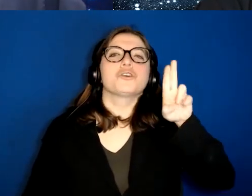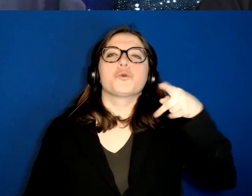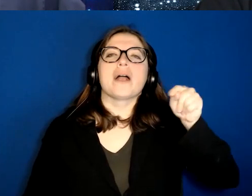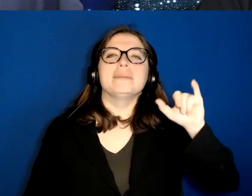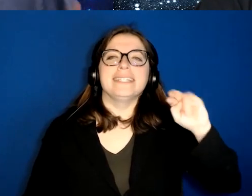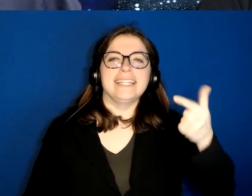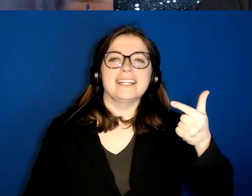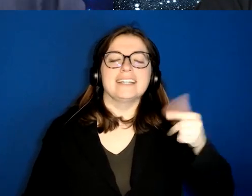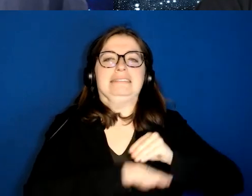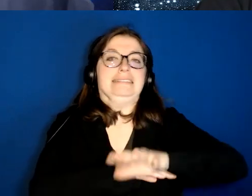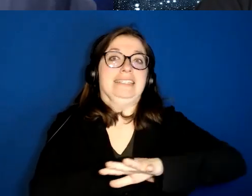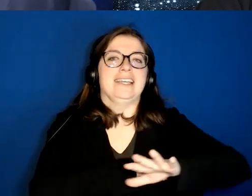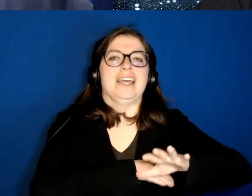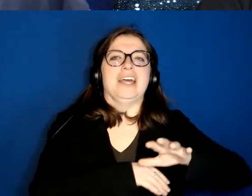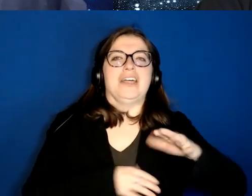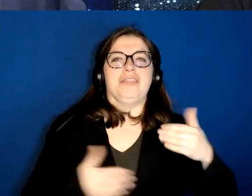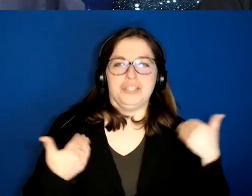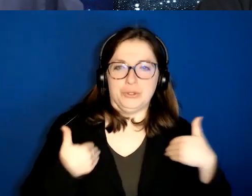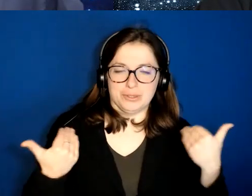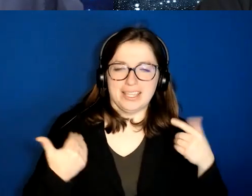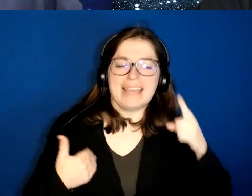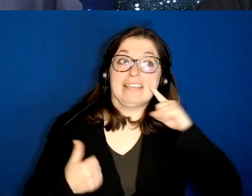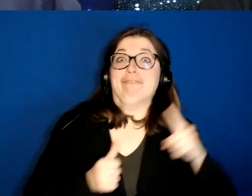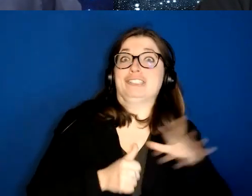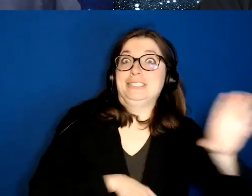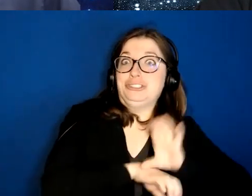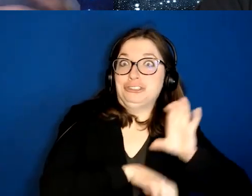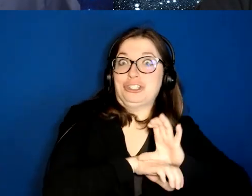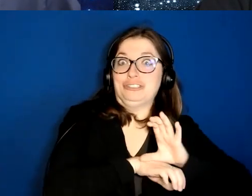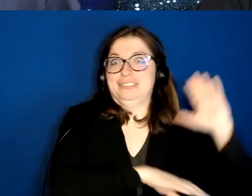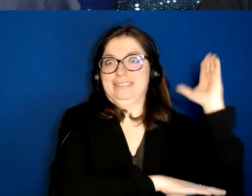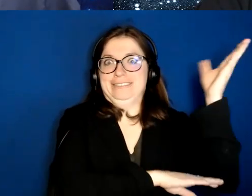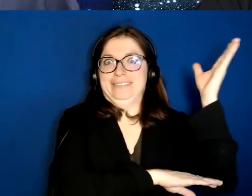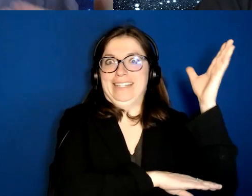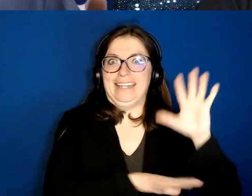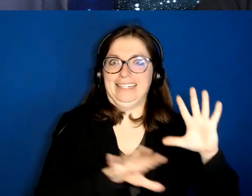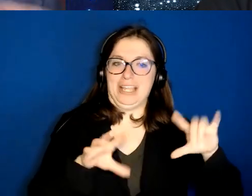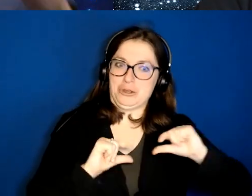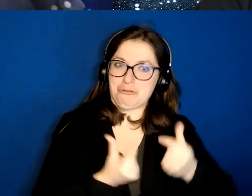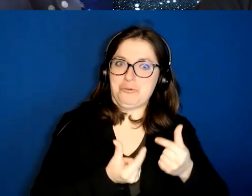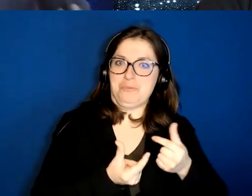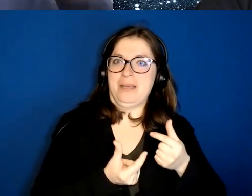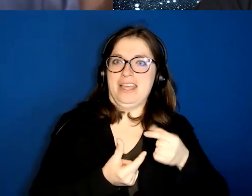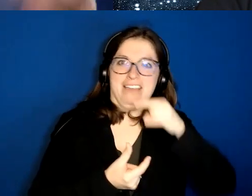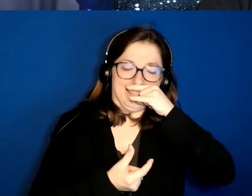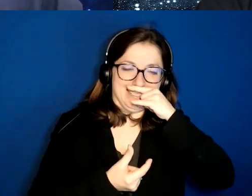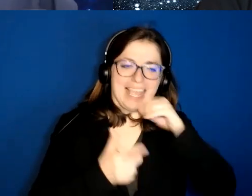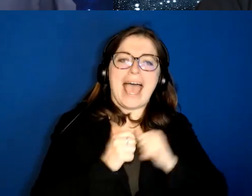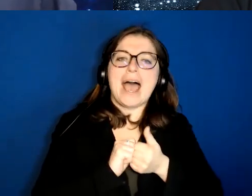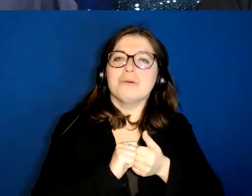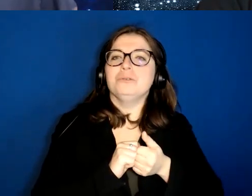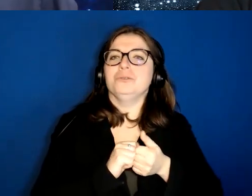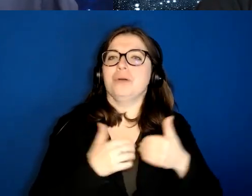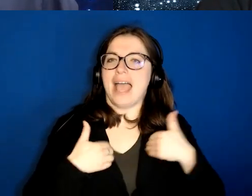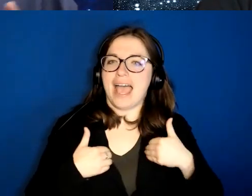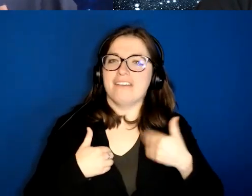I think, first at his church, and had a group of kids that he wanted to teach how to have the hacker mindset.